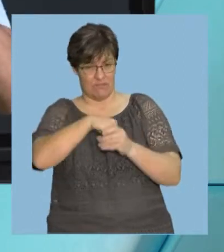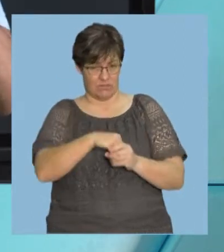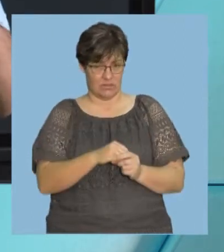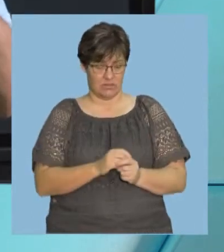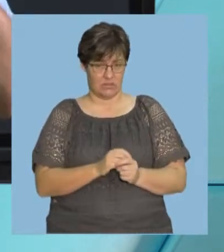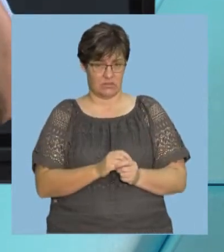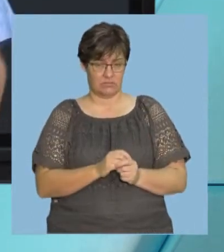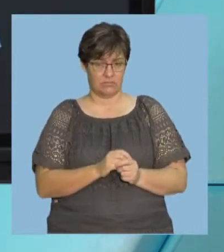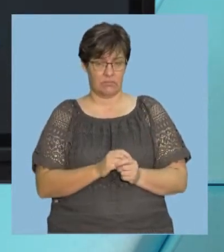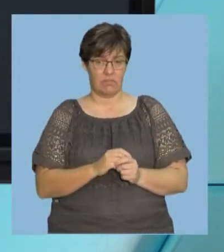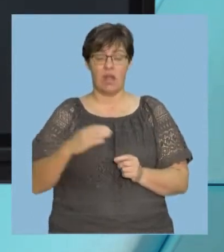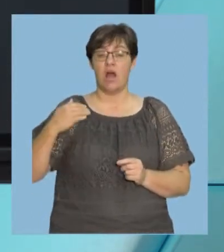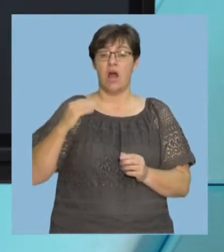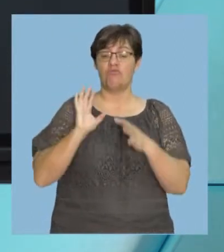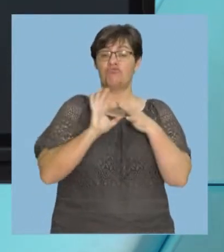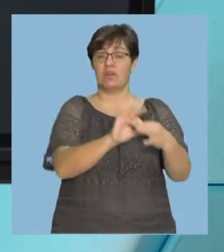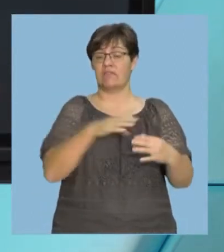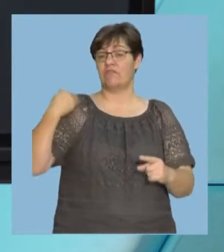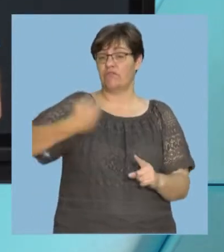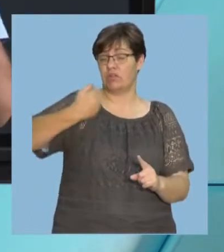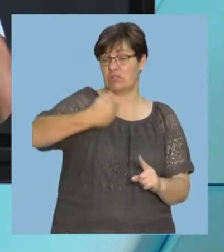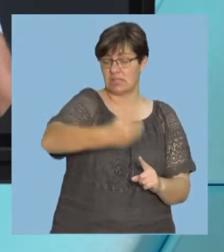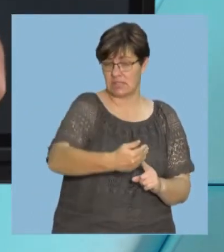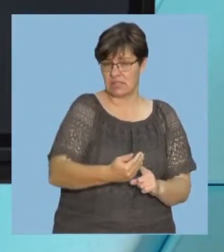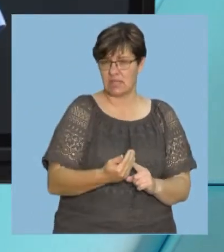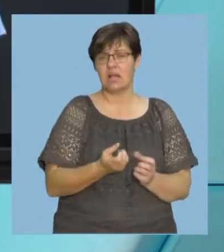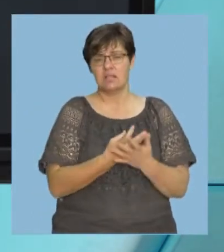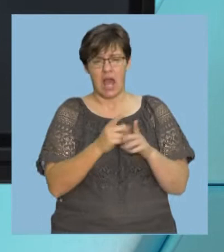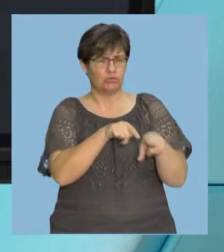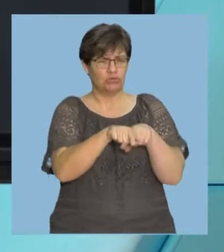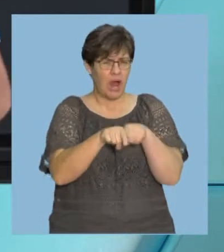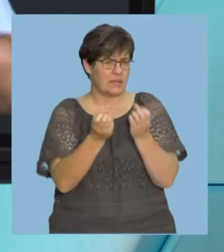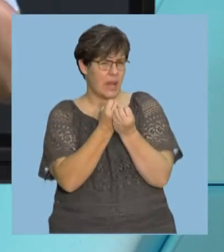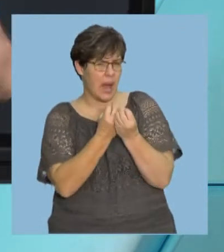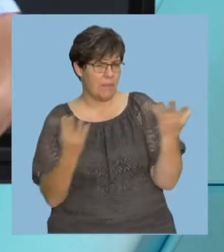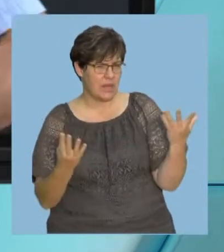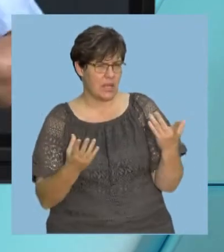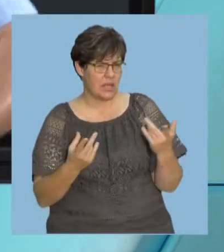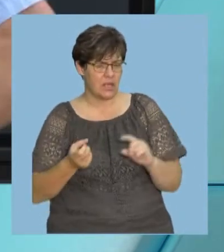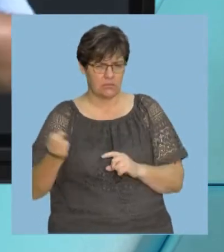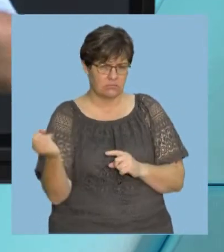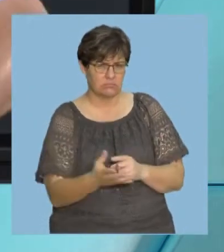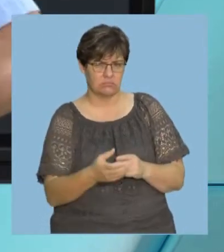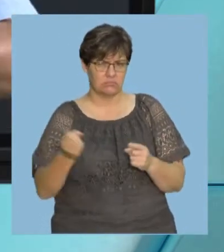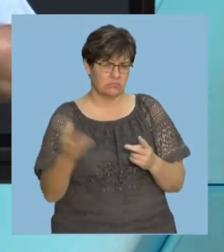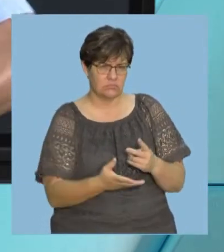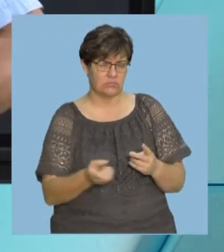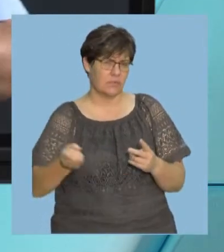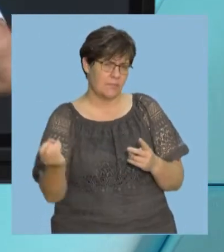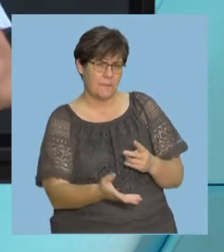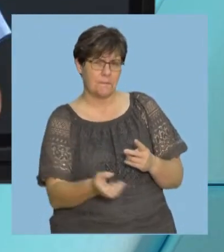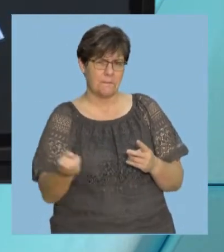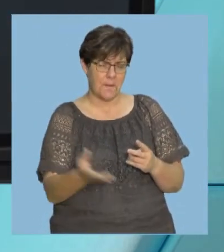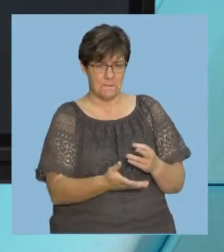did the relative frequency calculation, we counted all the trials, the number of times you tossed or rolled